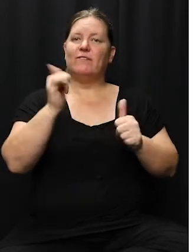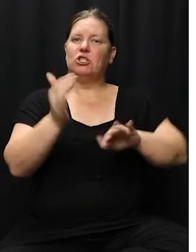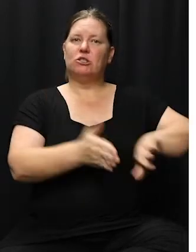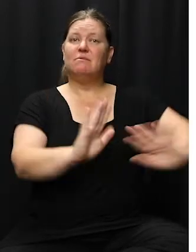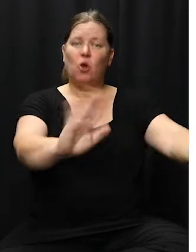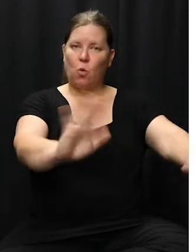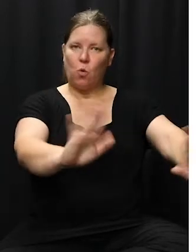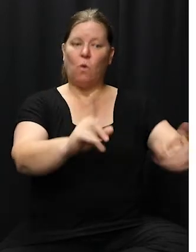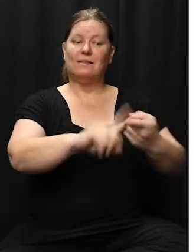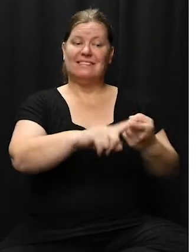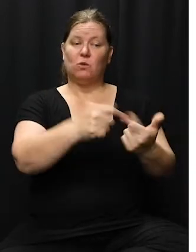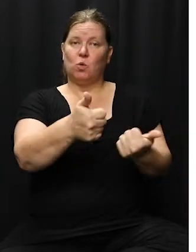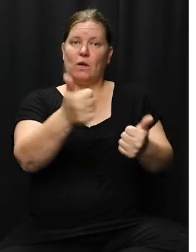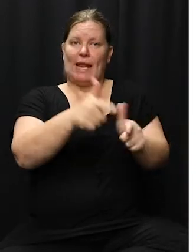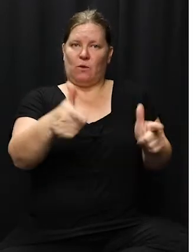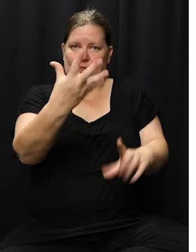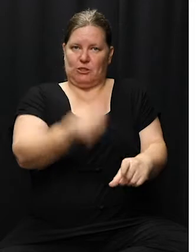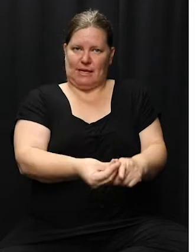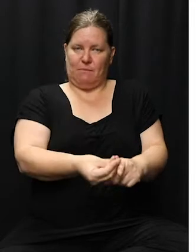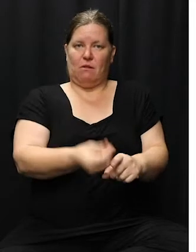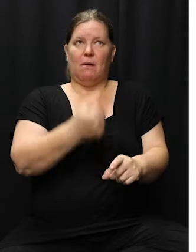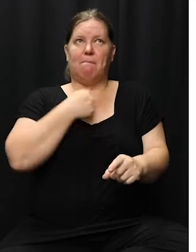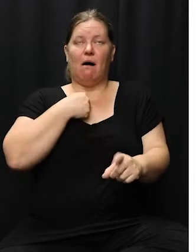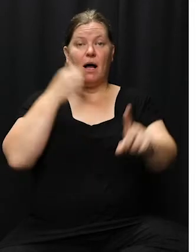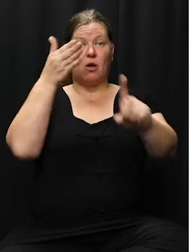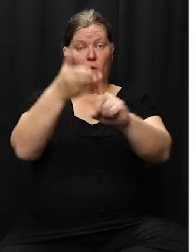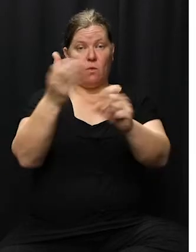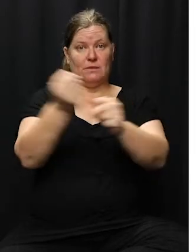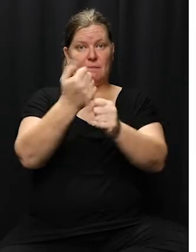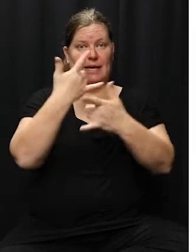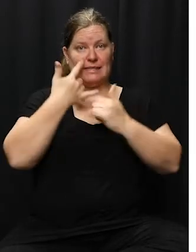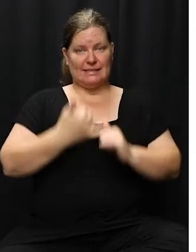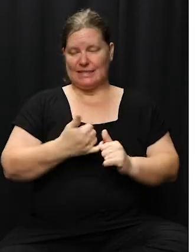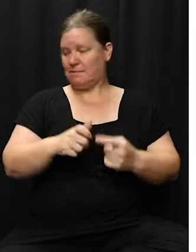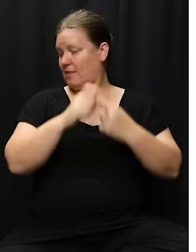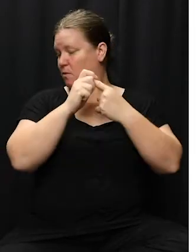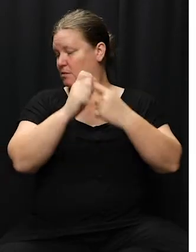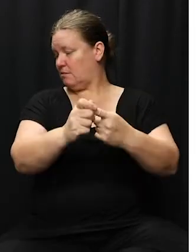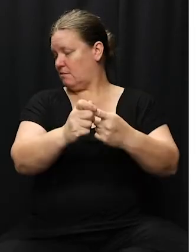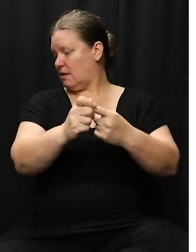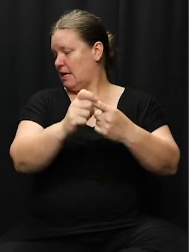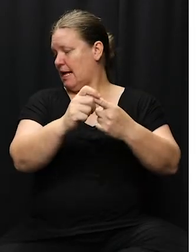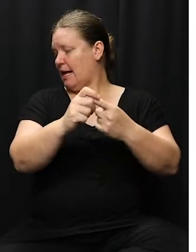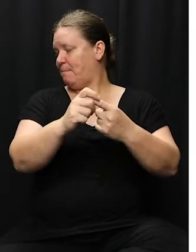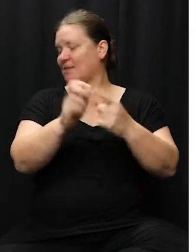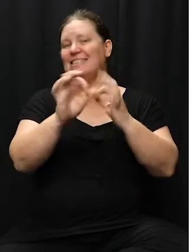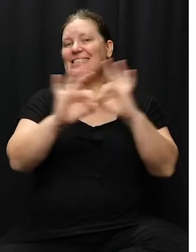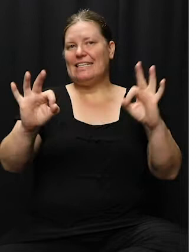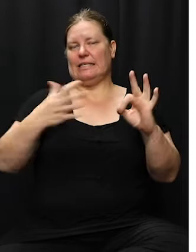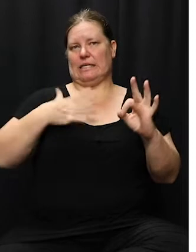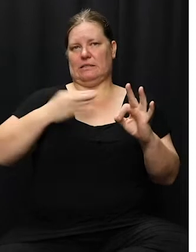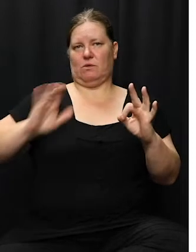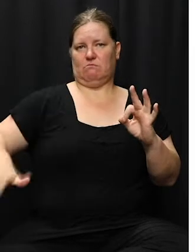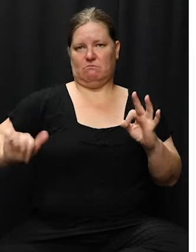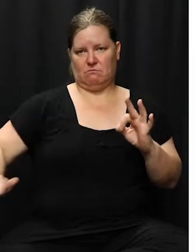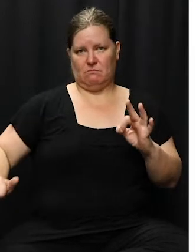to complement the VDEI tool. I am not replacing it. Some people have said like, oh, it's replaced. No, it's to complement with the